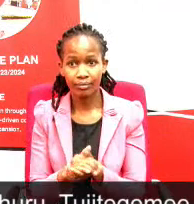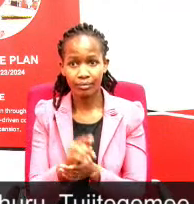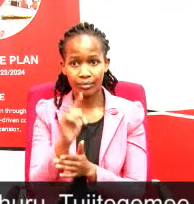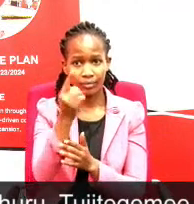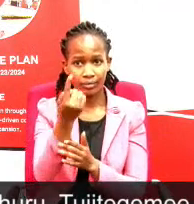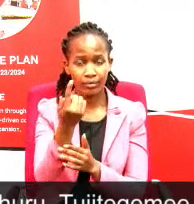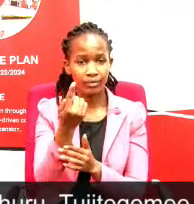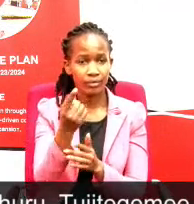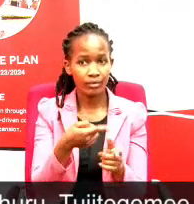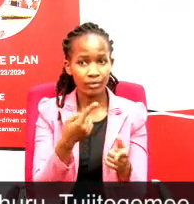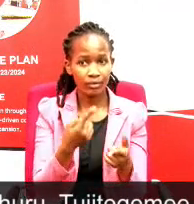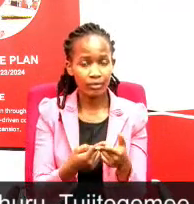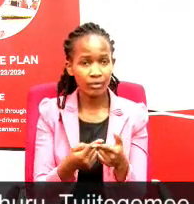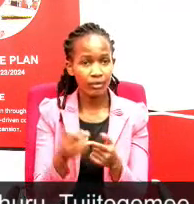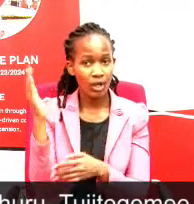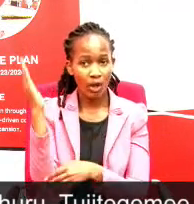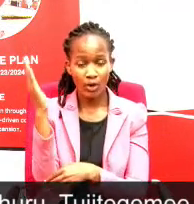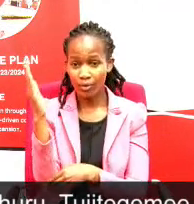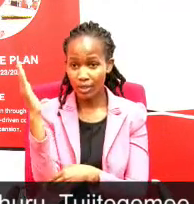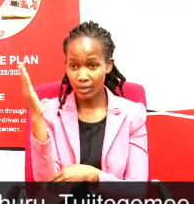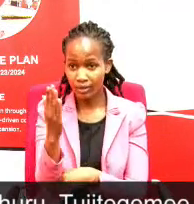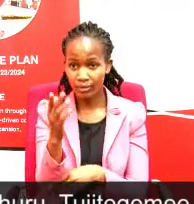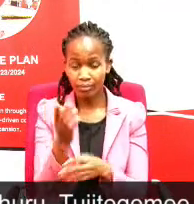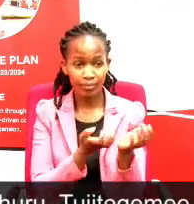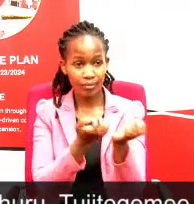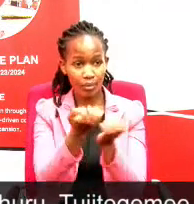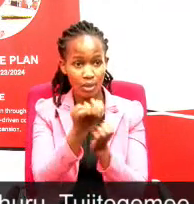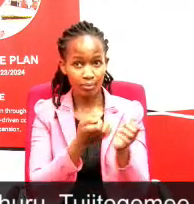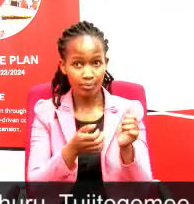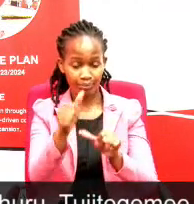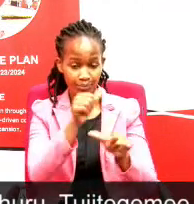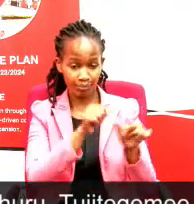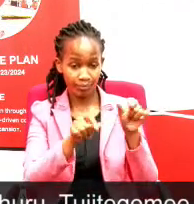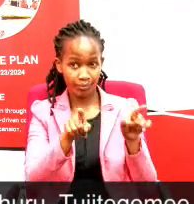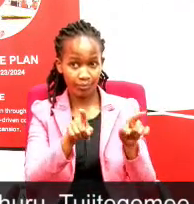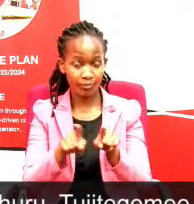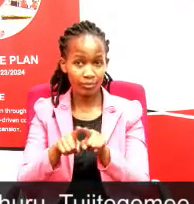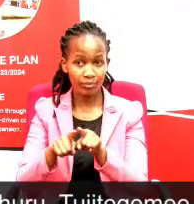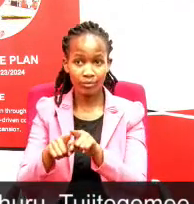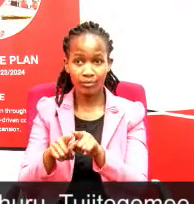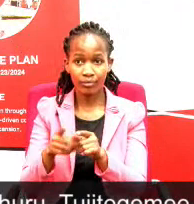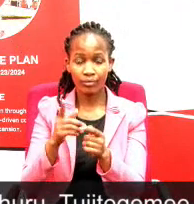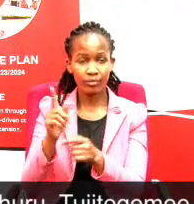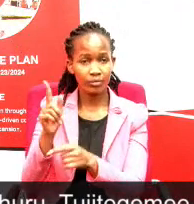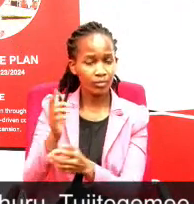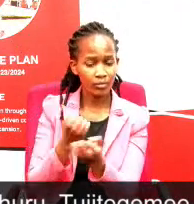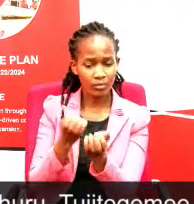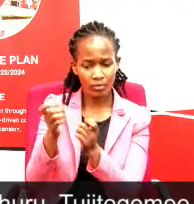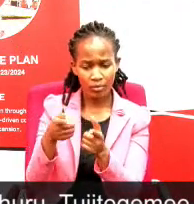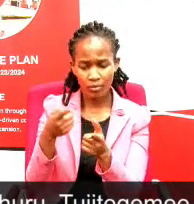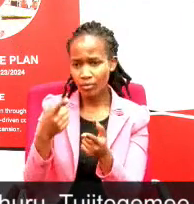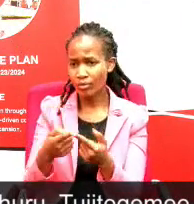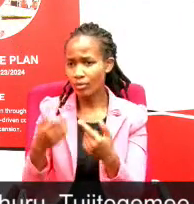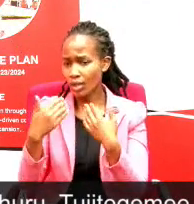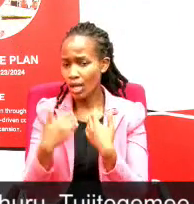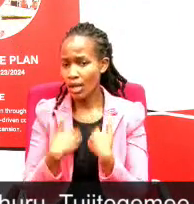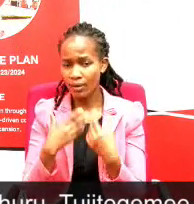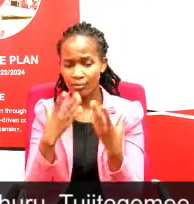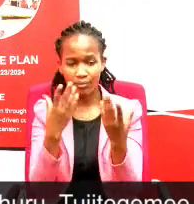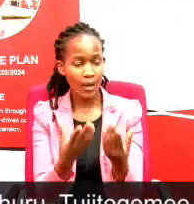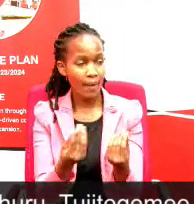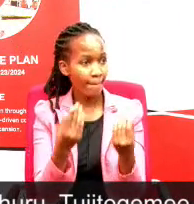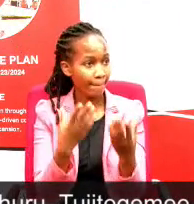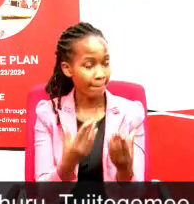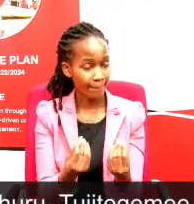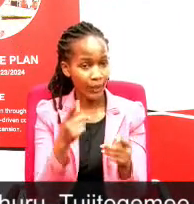First was to facilitate economic activity and trade. The second was the focus on simplification of